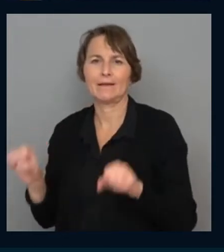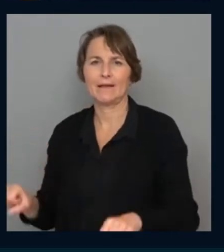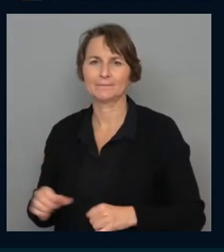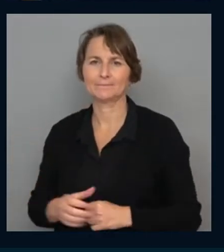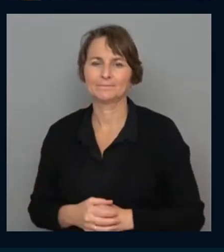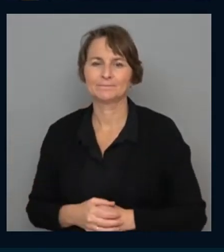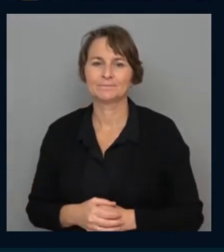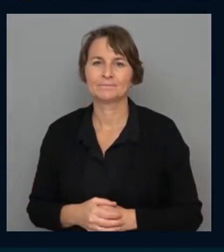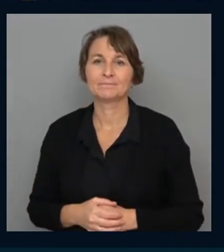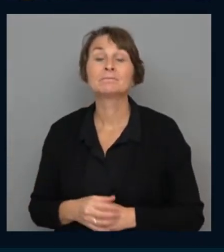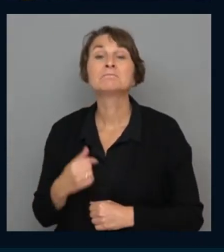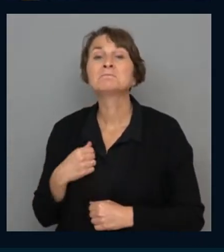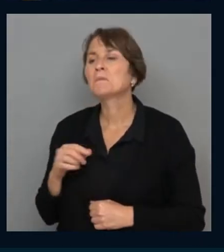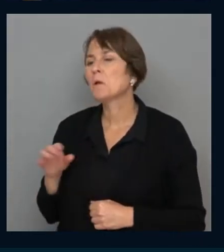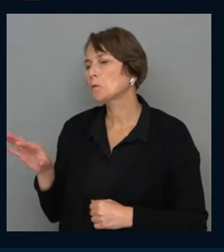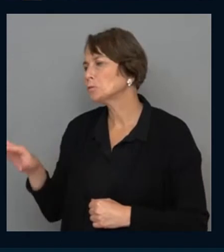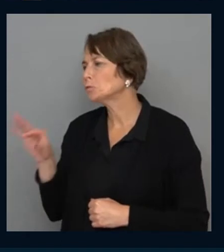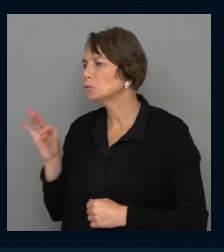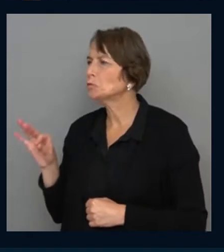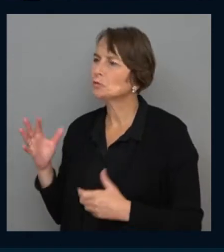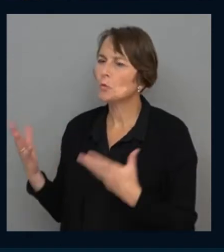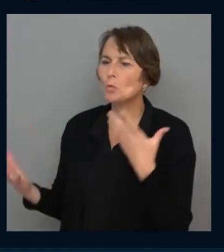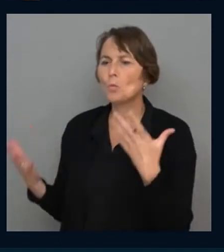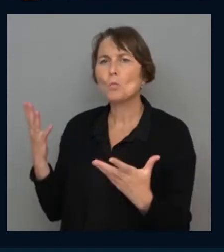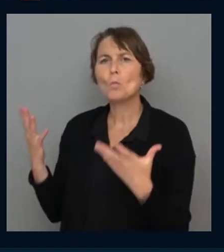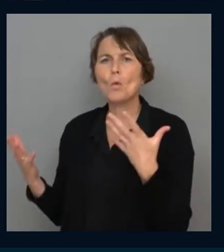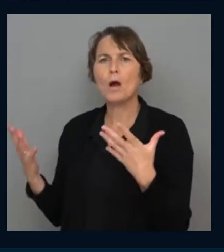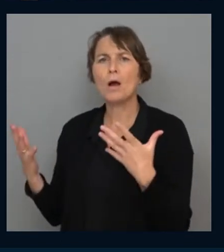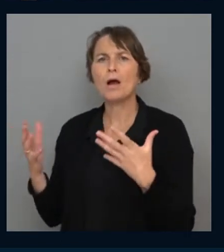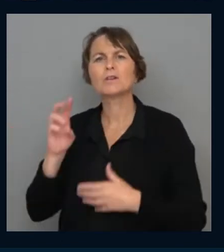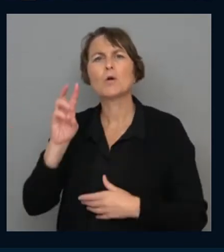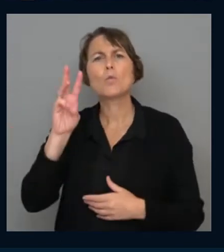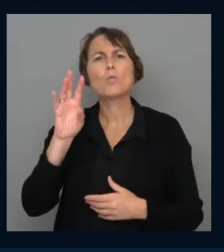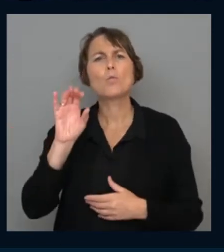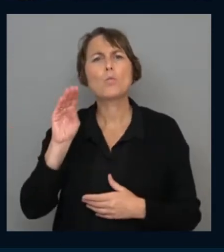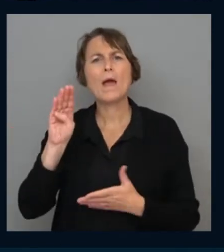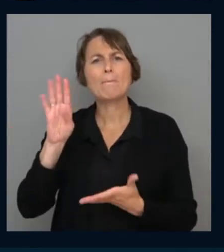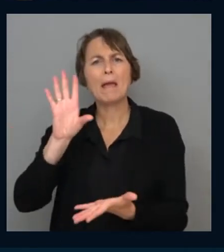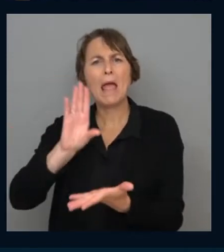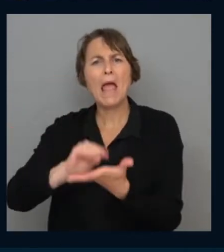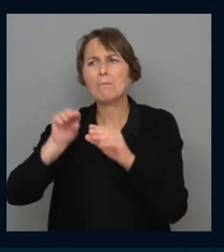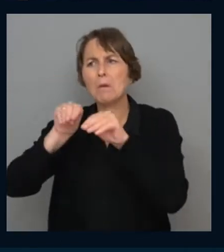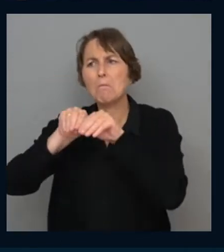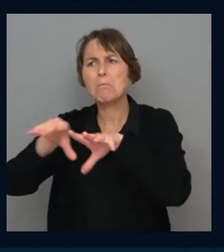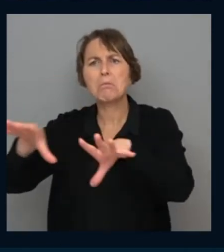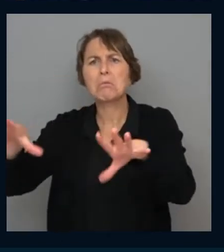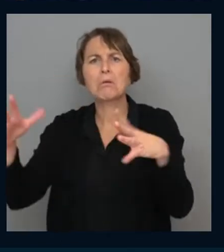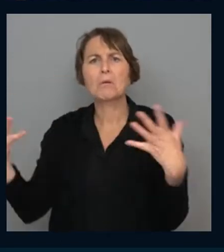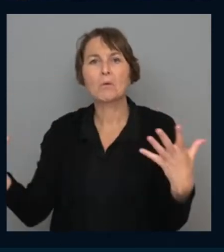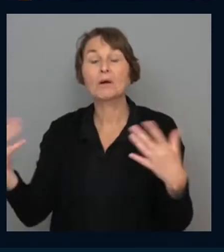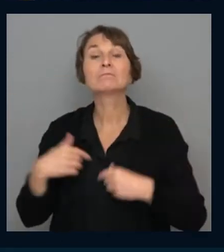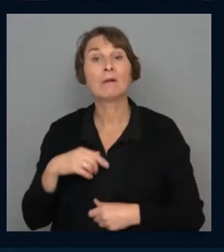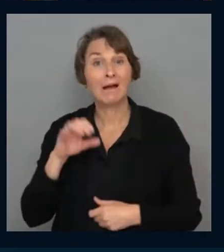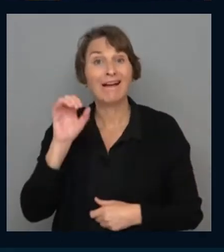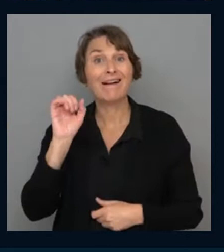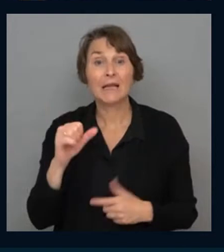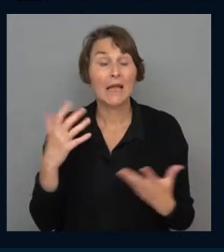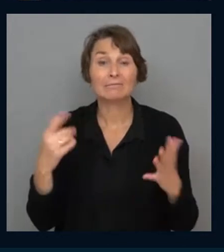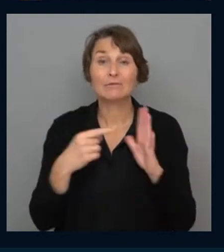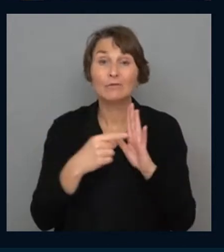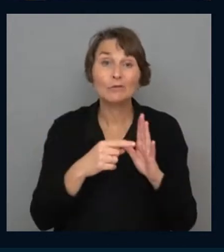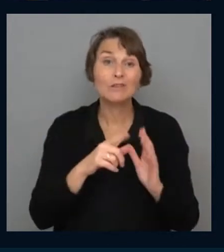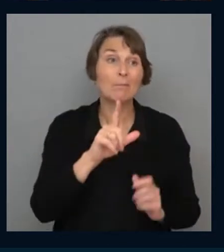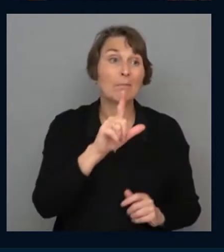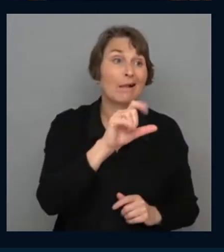what kind of web app I'm deploying to. So I've told it it's going to deploy to a web app. I have options here. I can deploy this to a web app on Linux or Windows or